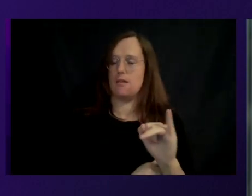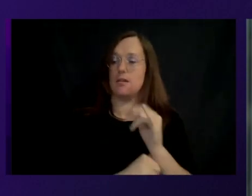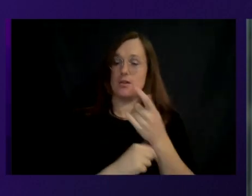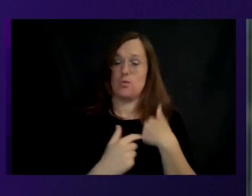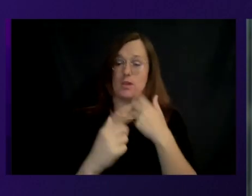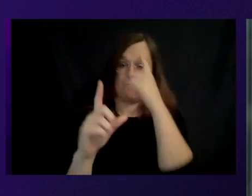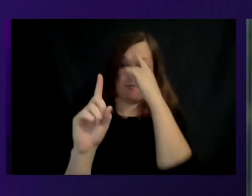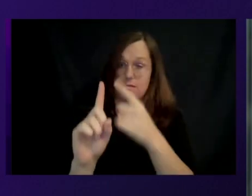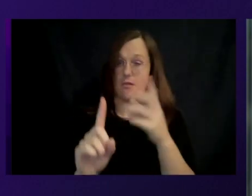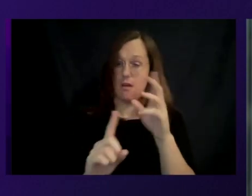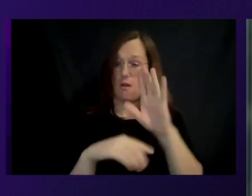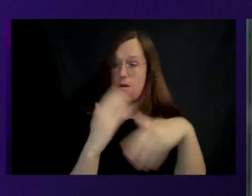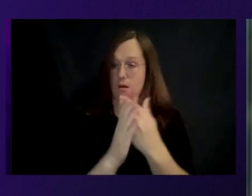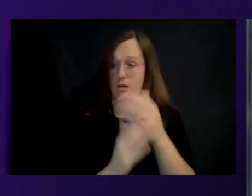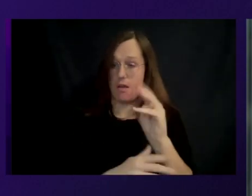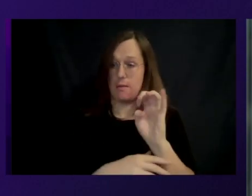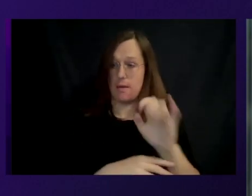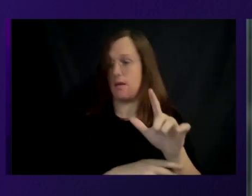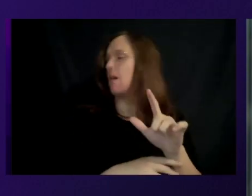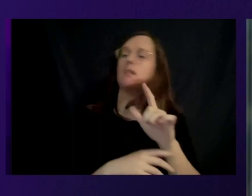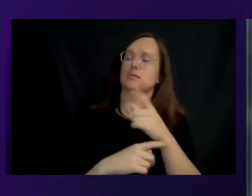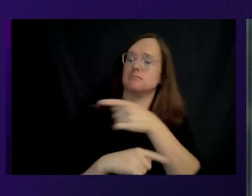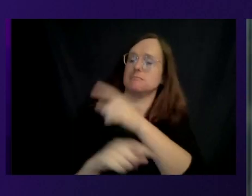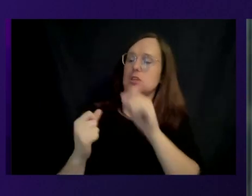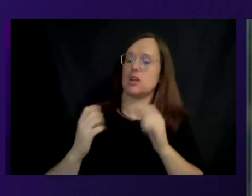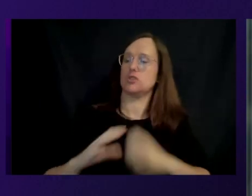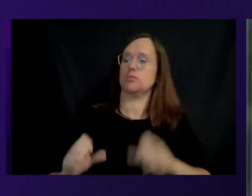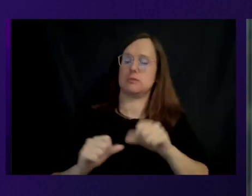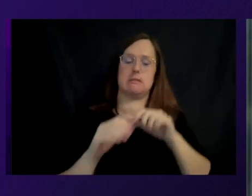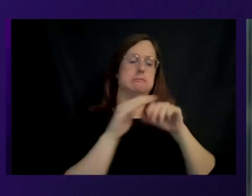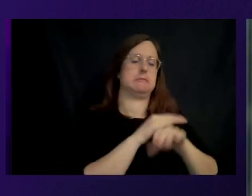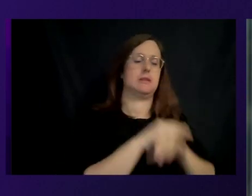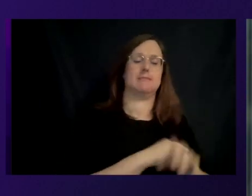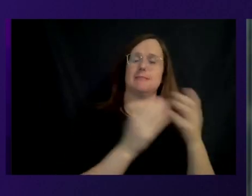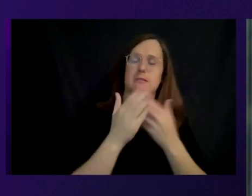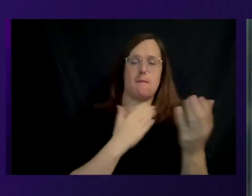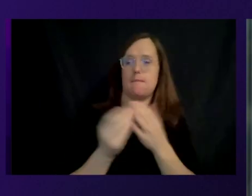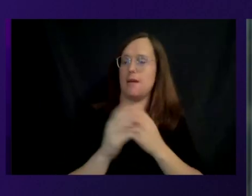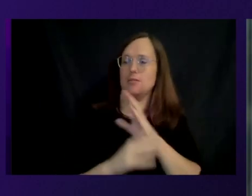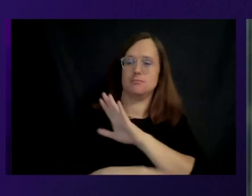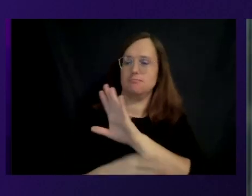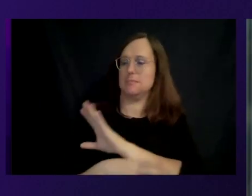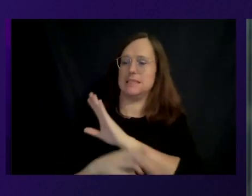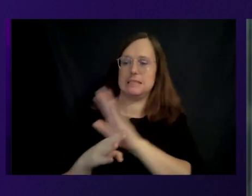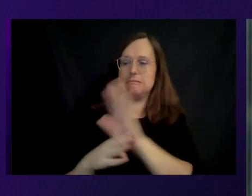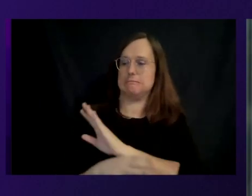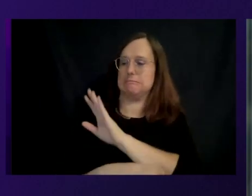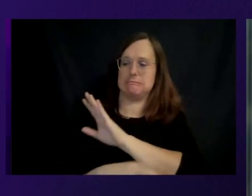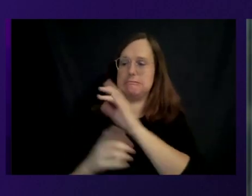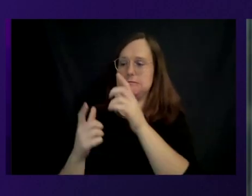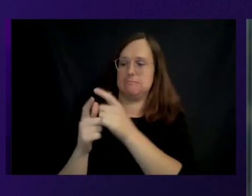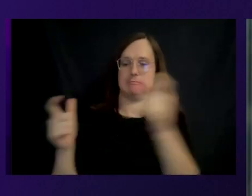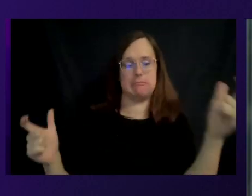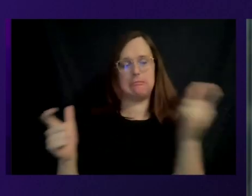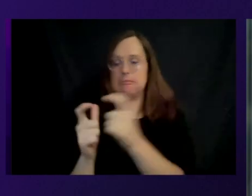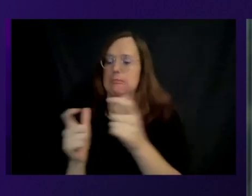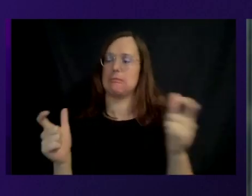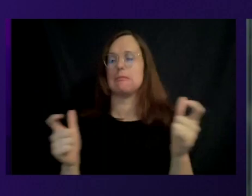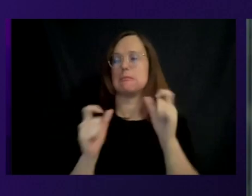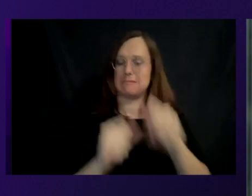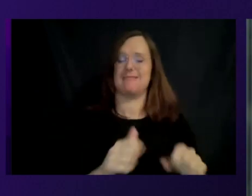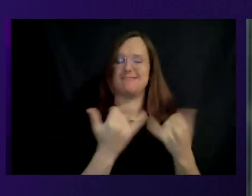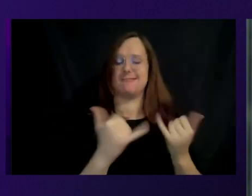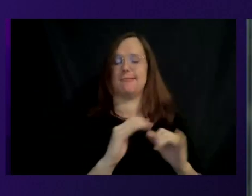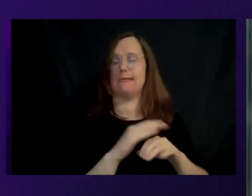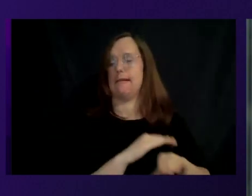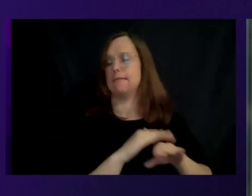generative AI, accessible to customers and industries of all sizes, and pushing the price performance of these compute-intensive workloads while delivering